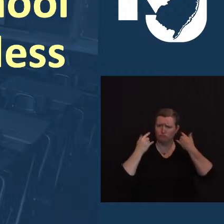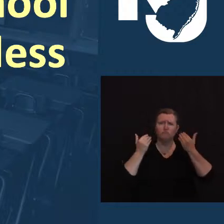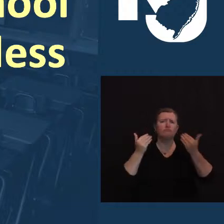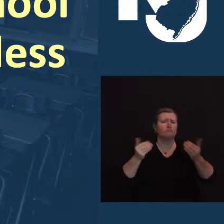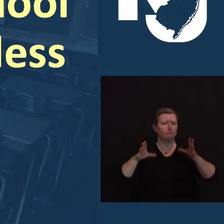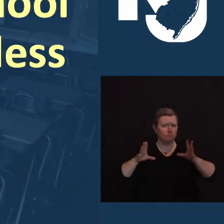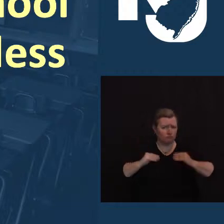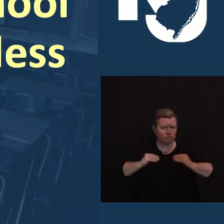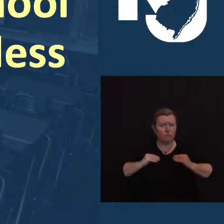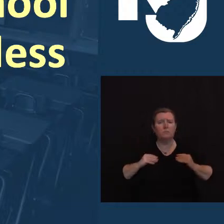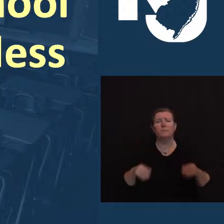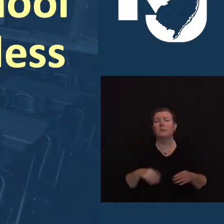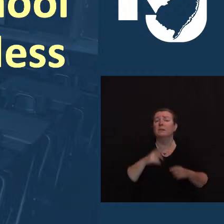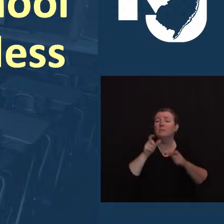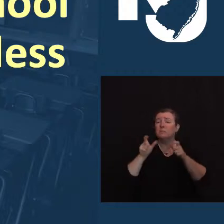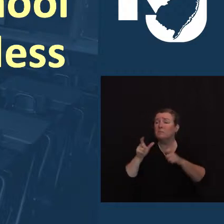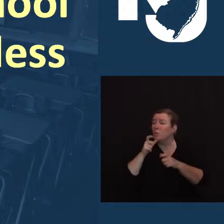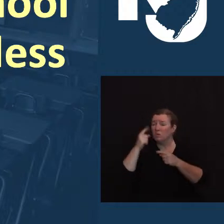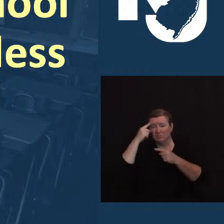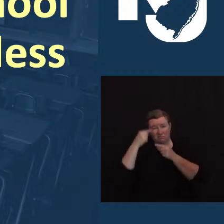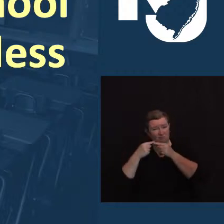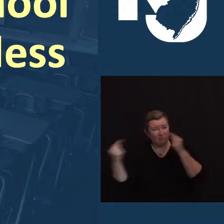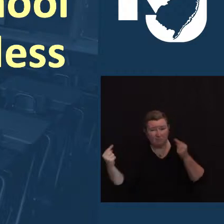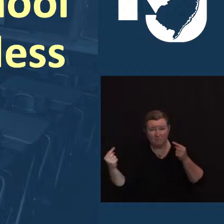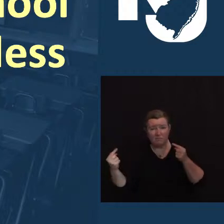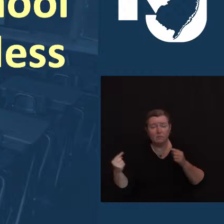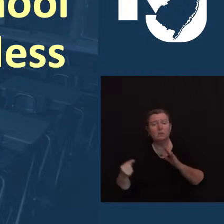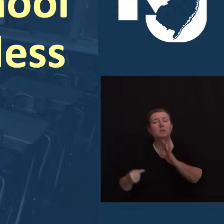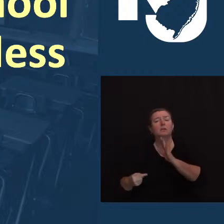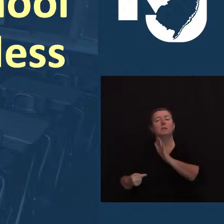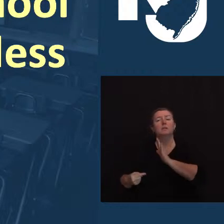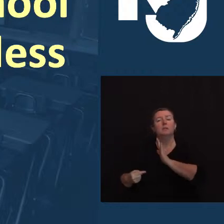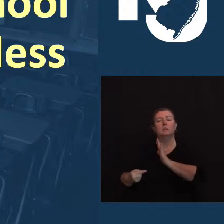and common sense that this is no time for